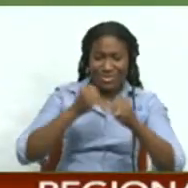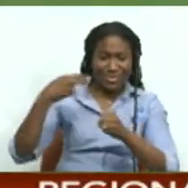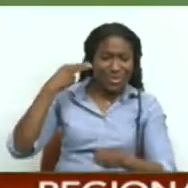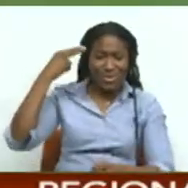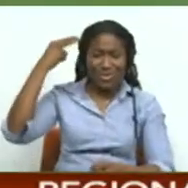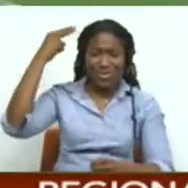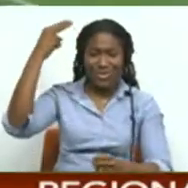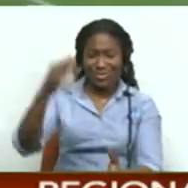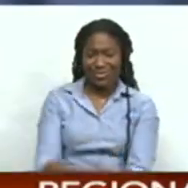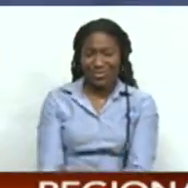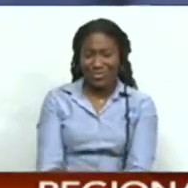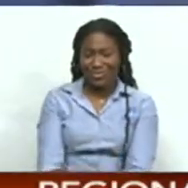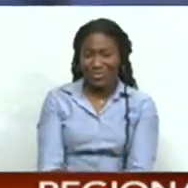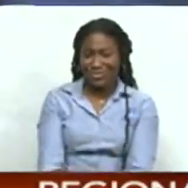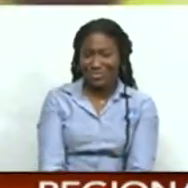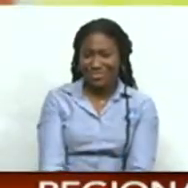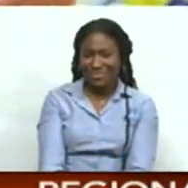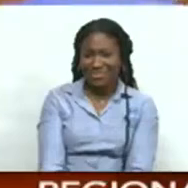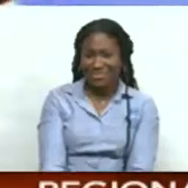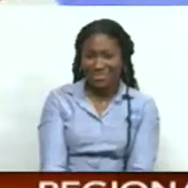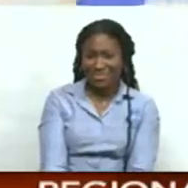CNC3 Sport High.